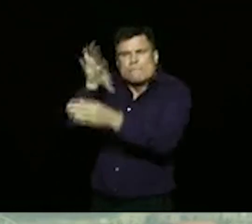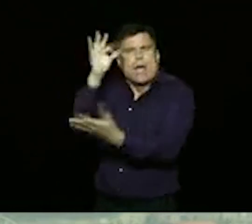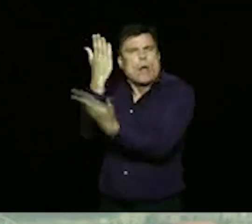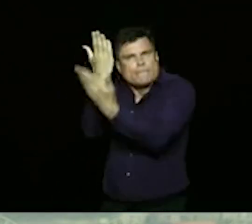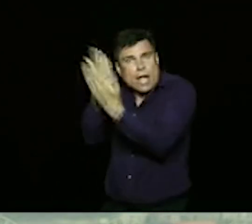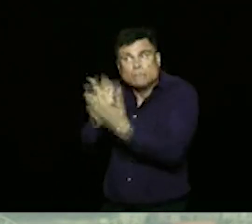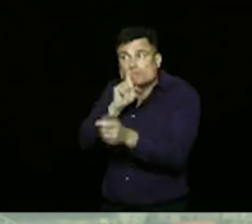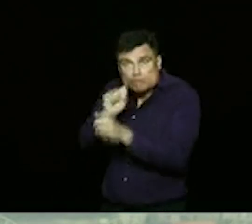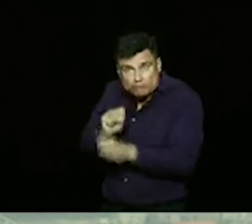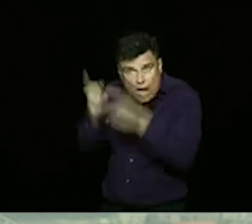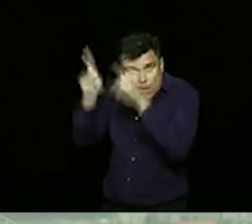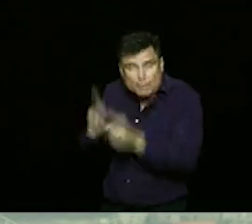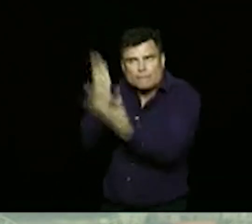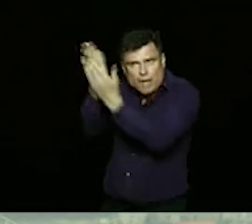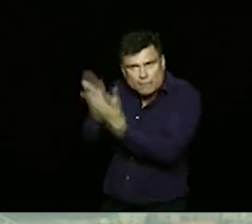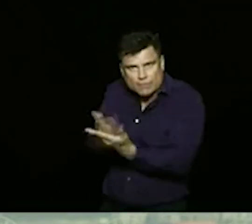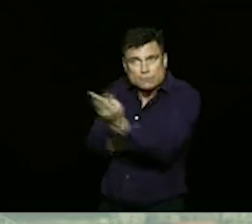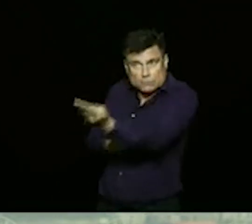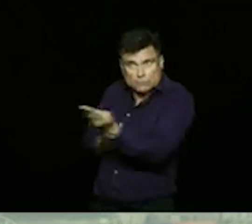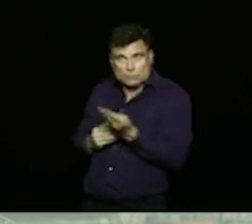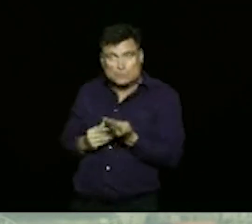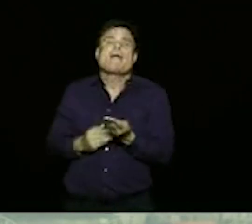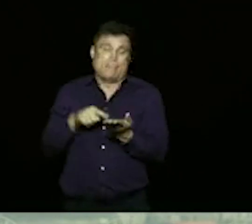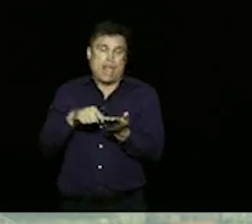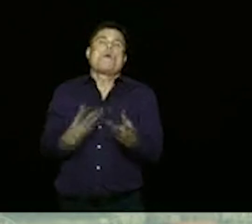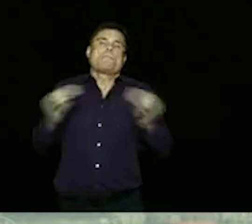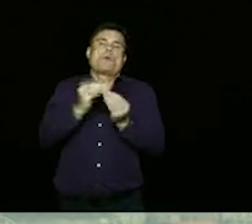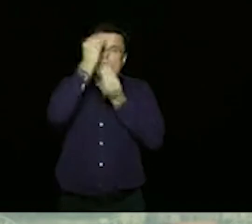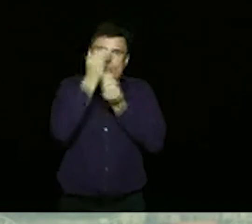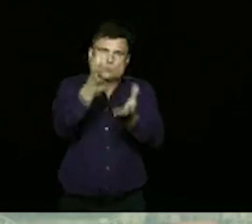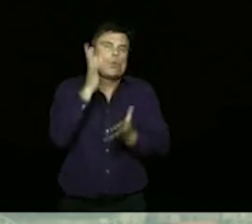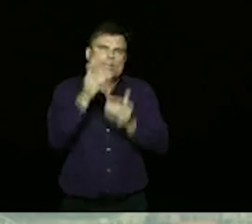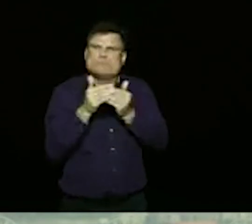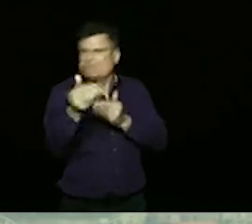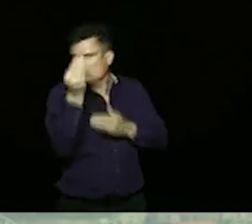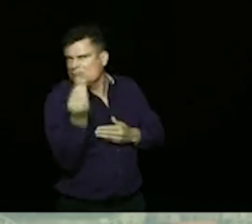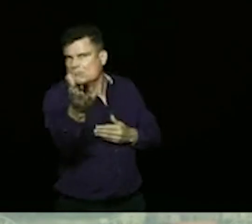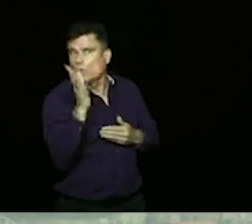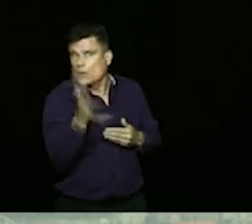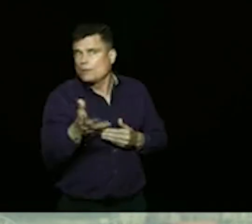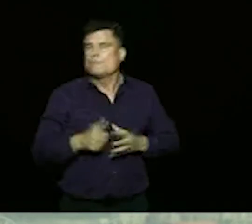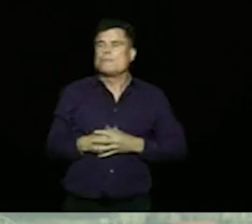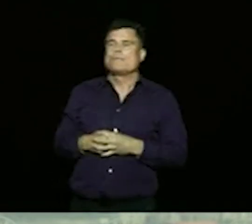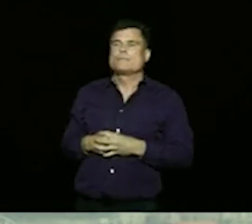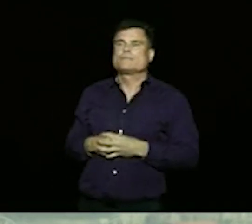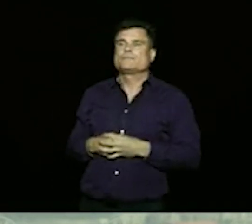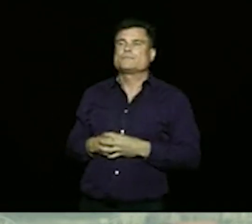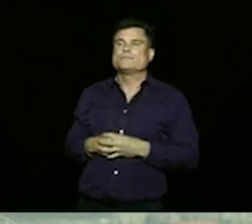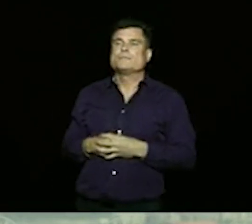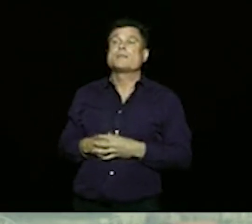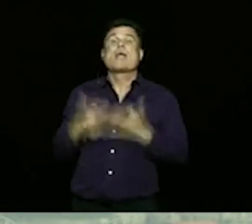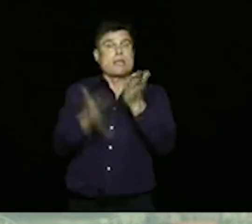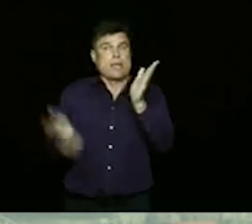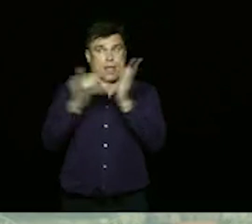very clearly, that if substantiated, these practices are racist and unacceptable, and there is a path to